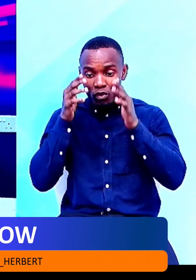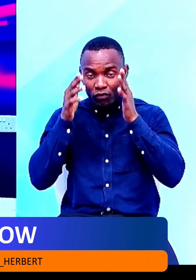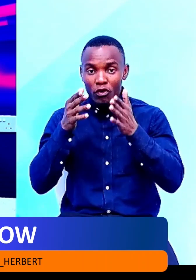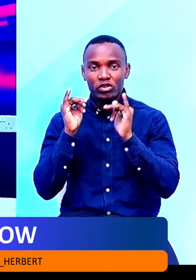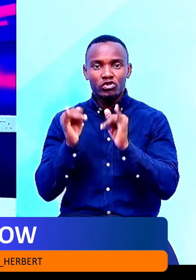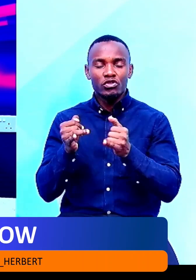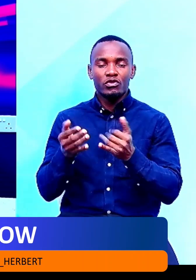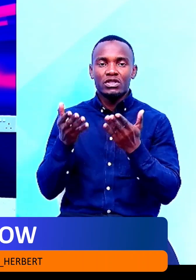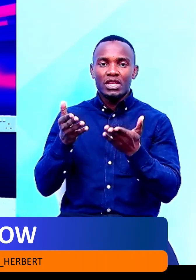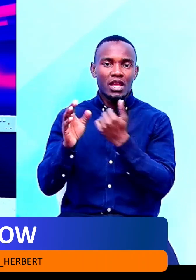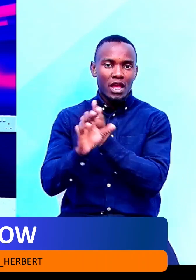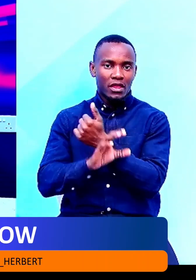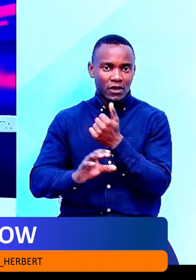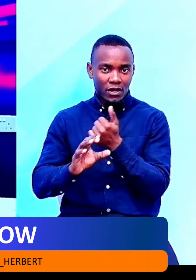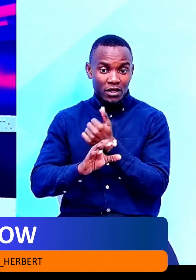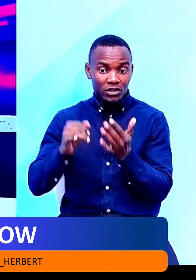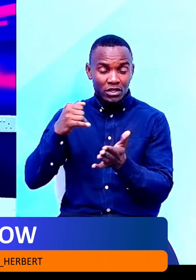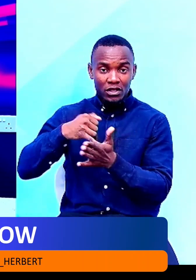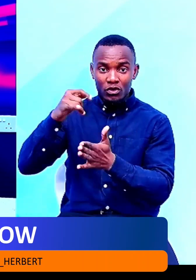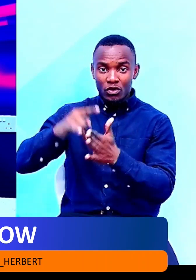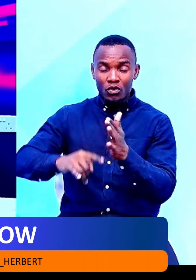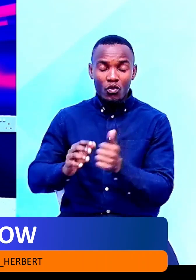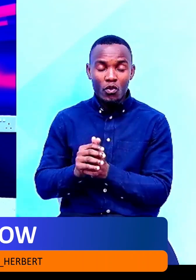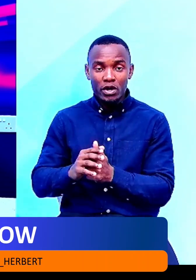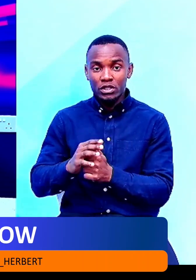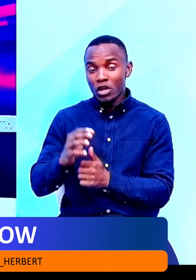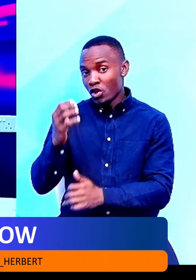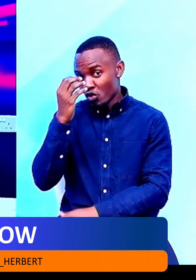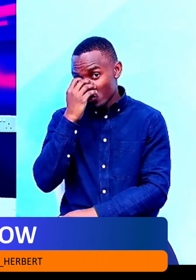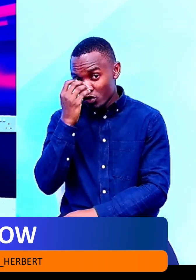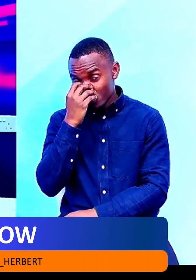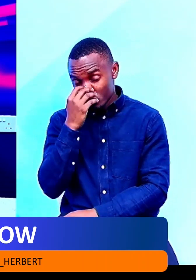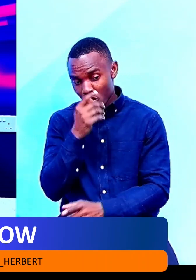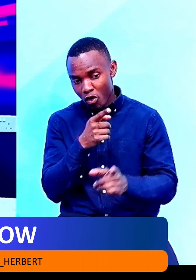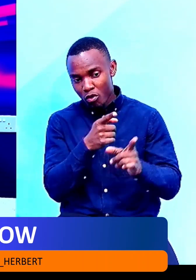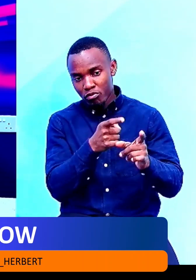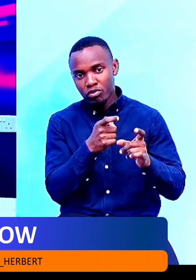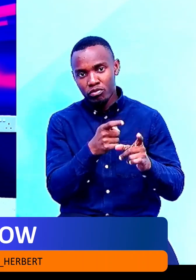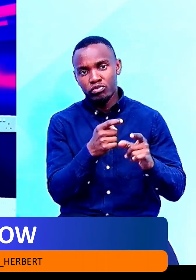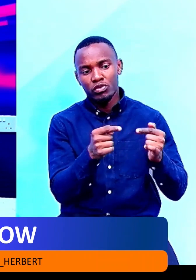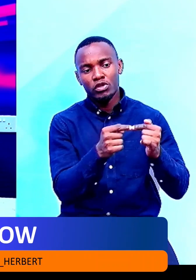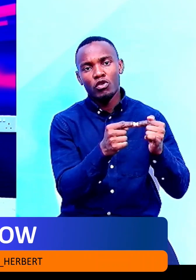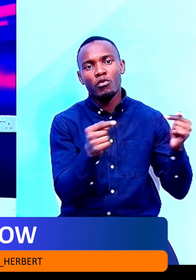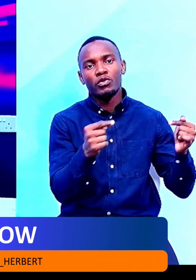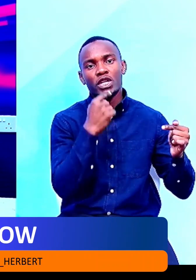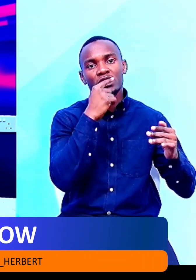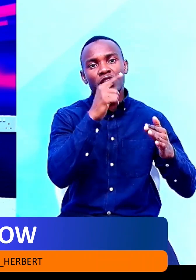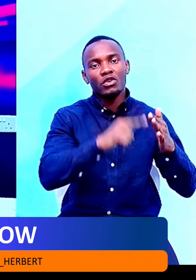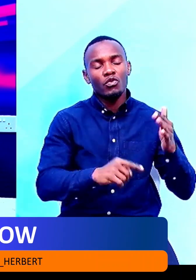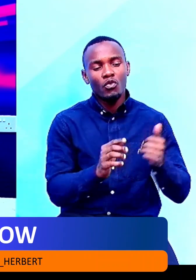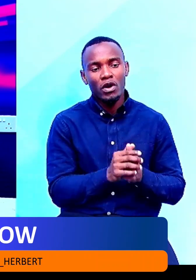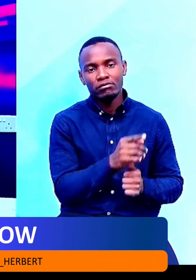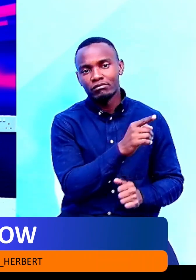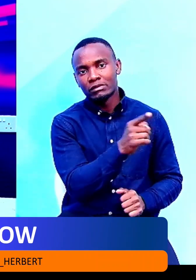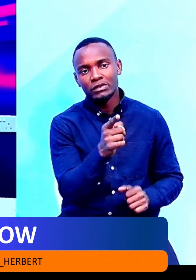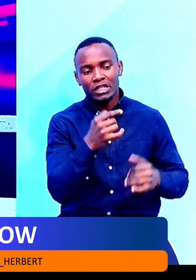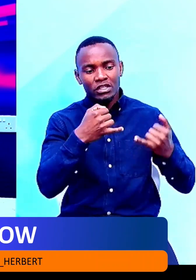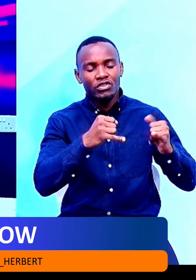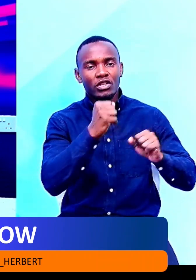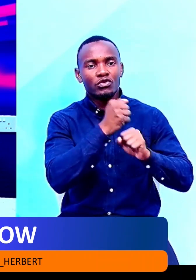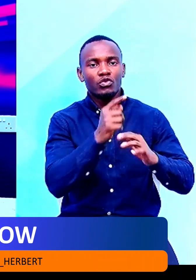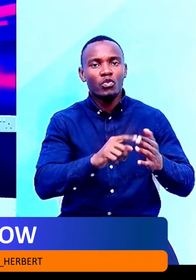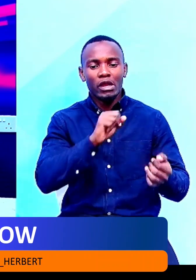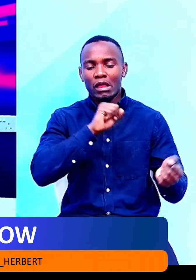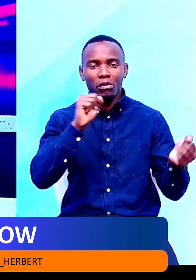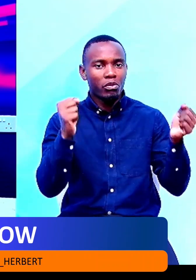president calling out the opposition that he says is trying to overthrow his government. And the leader of the DCP